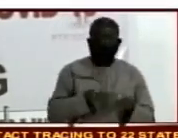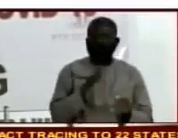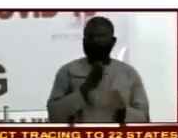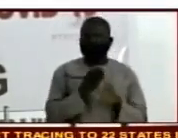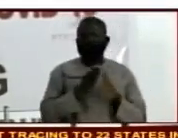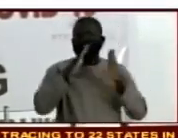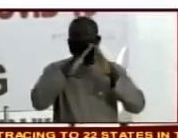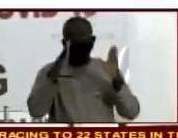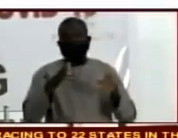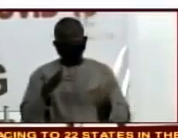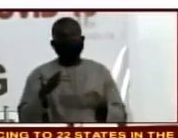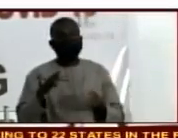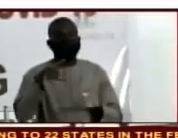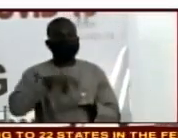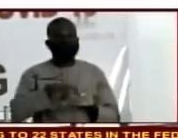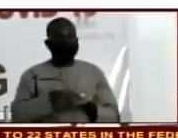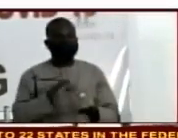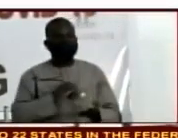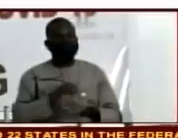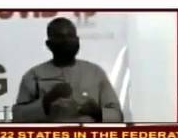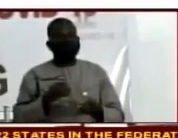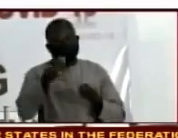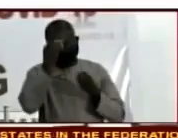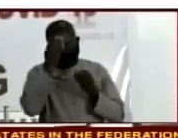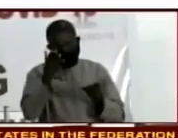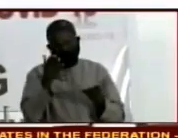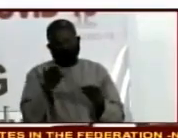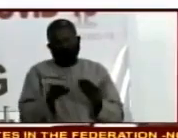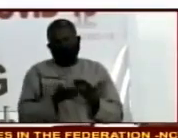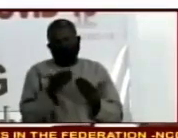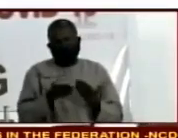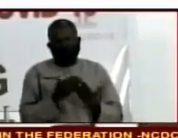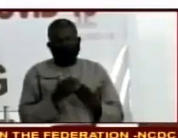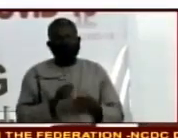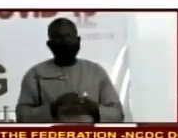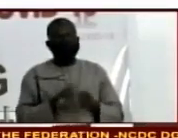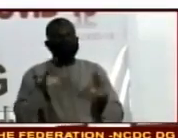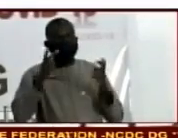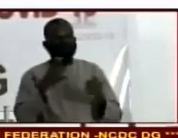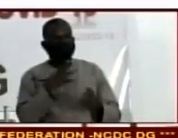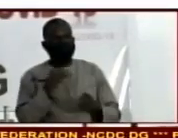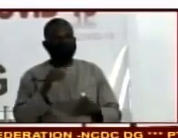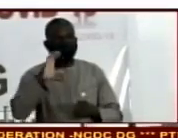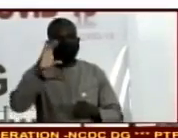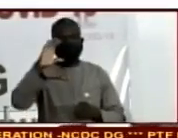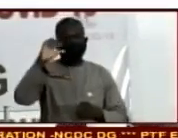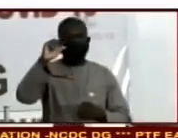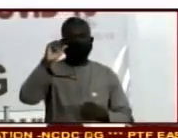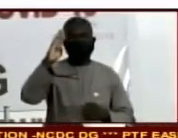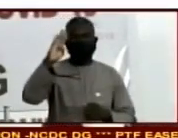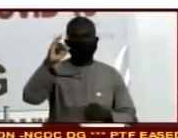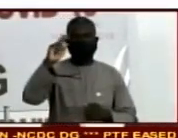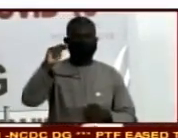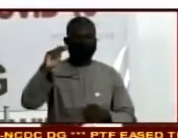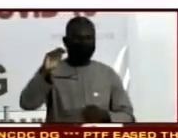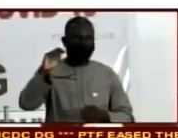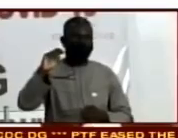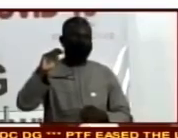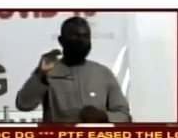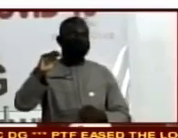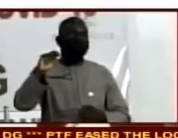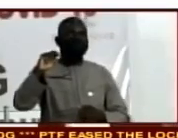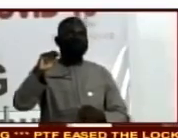Reps, I explained very simple issues like the cabin crew, whose role is to keep you alive, not to serve you